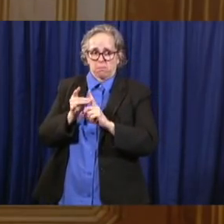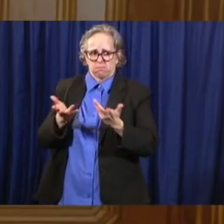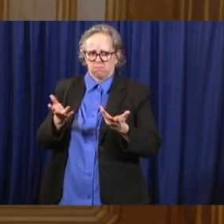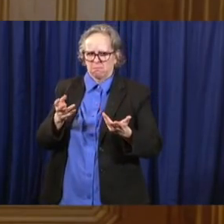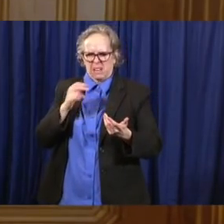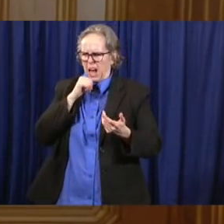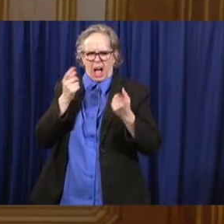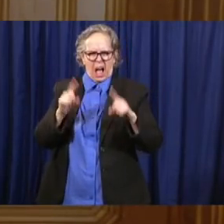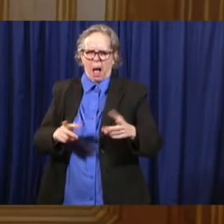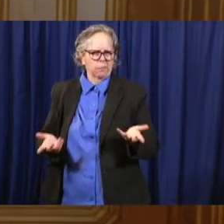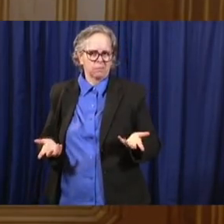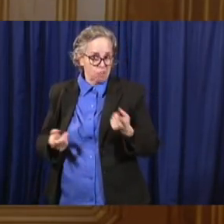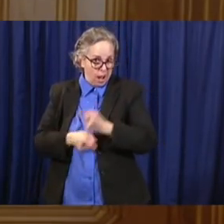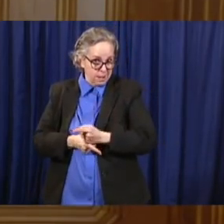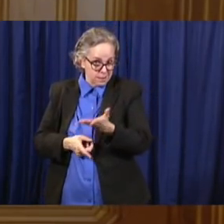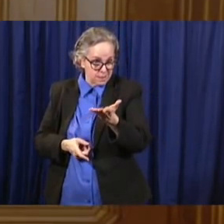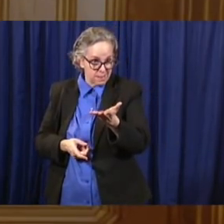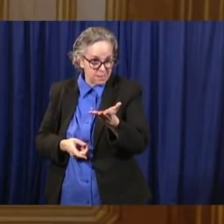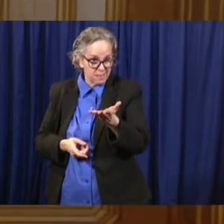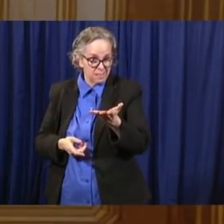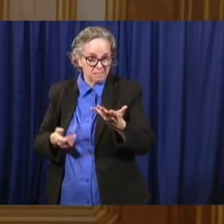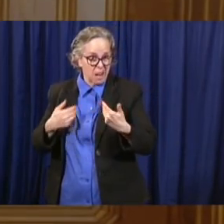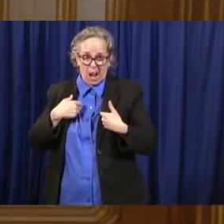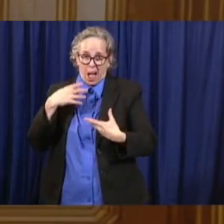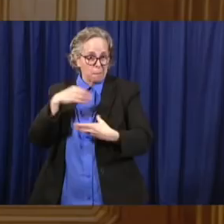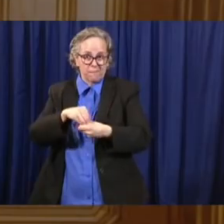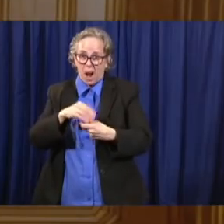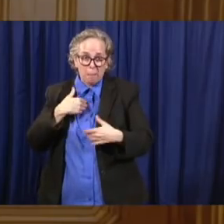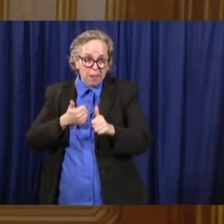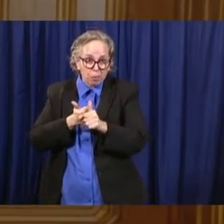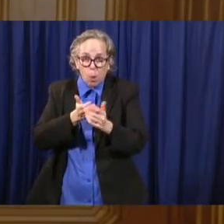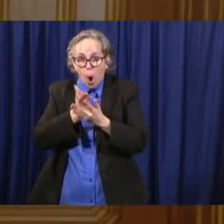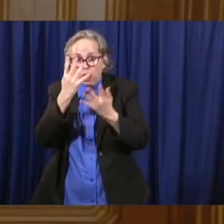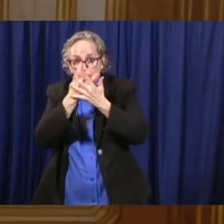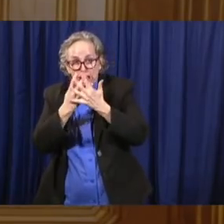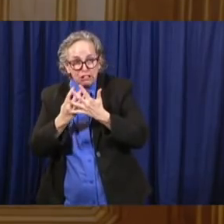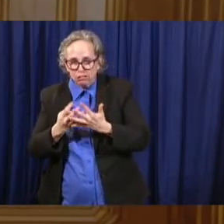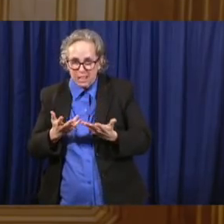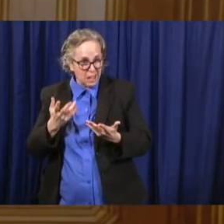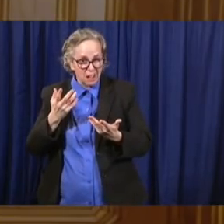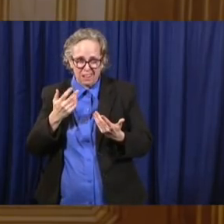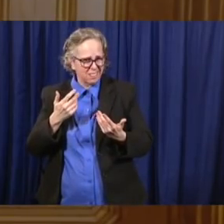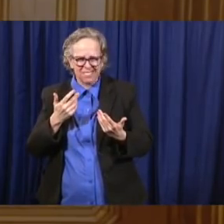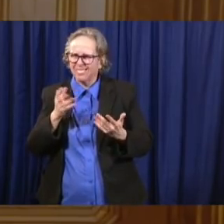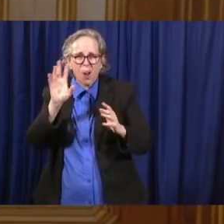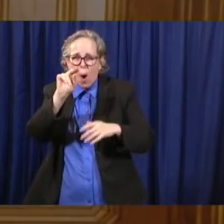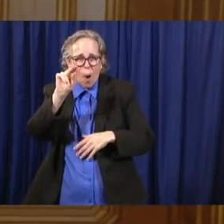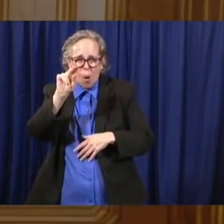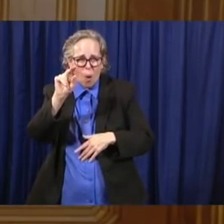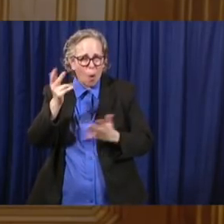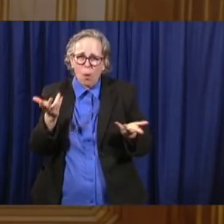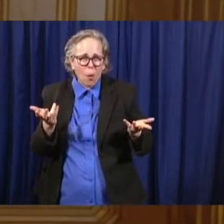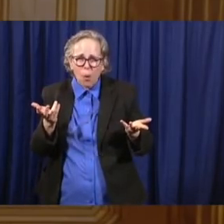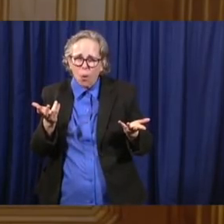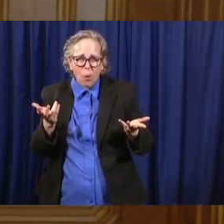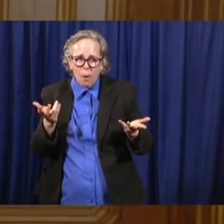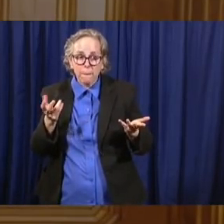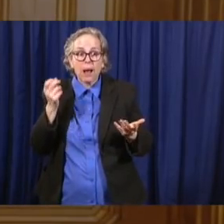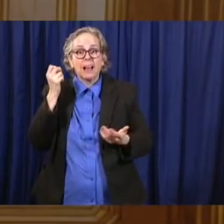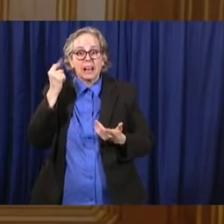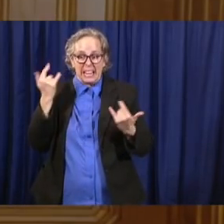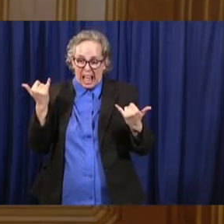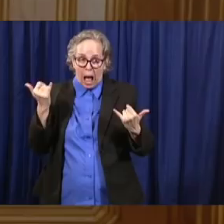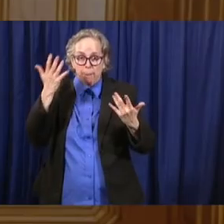that, I wouldn't have gone through a screening process like this probably. I mean, it's a logical thing. It's